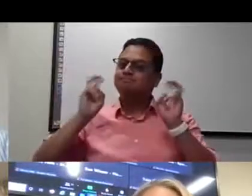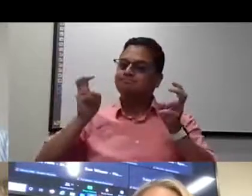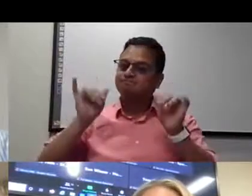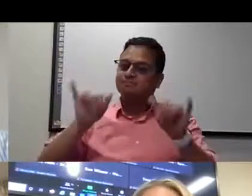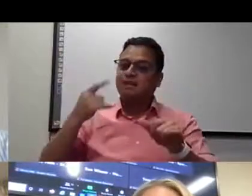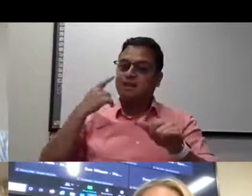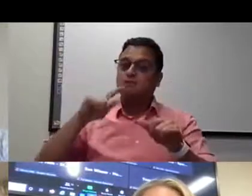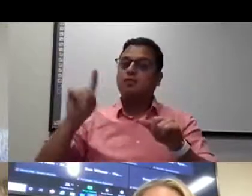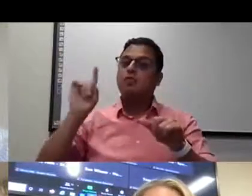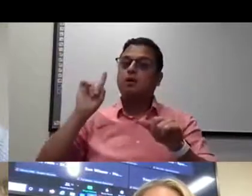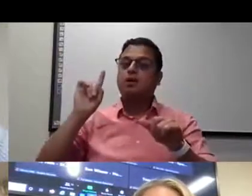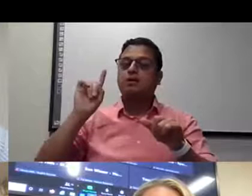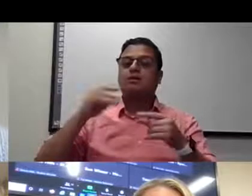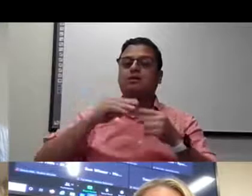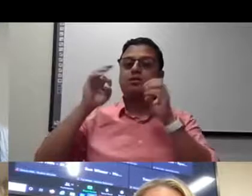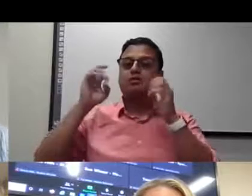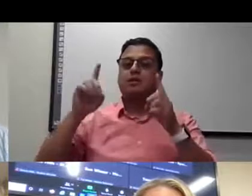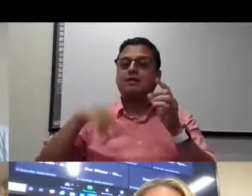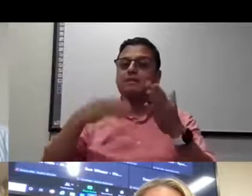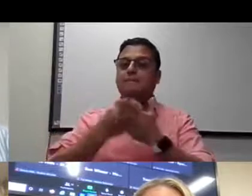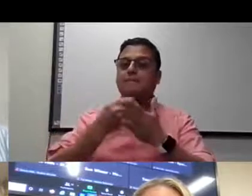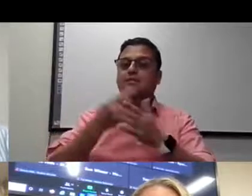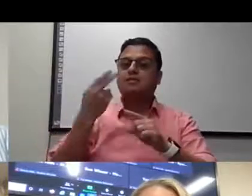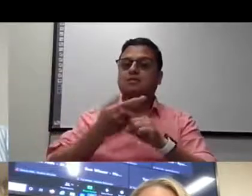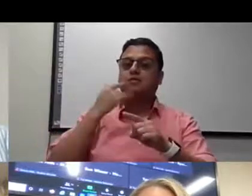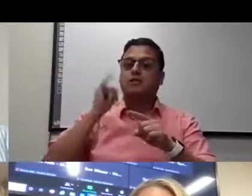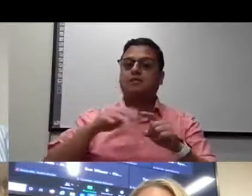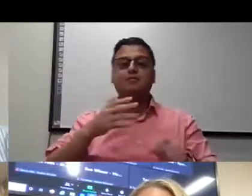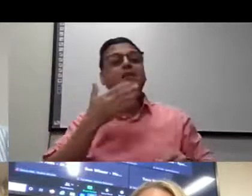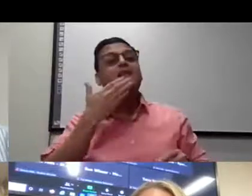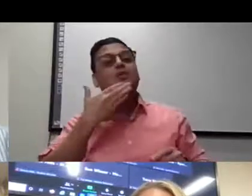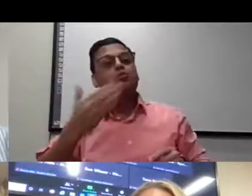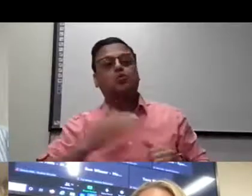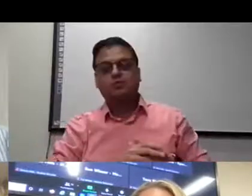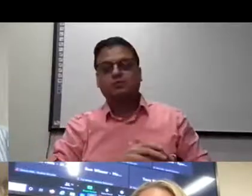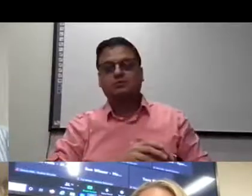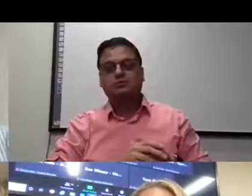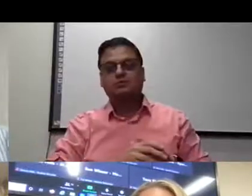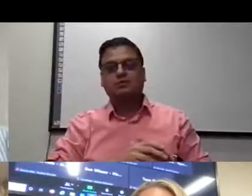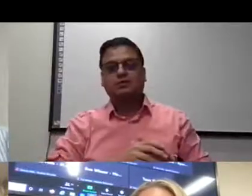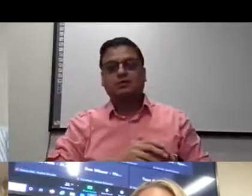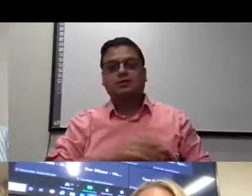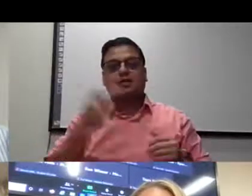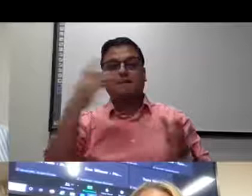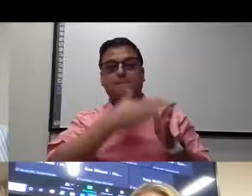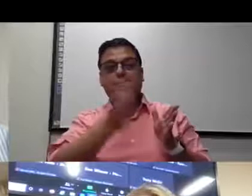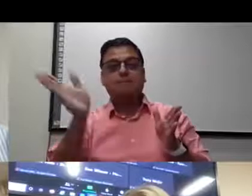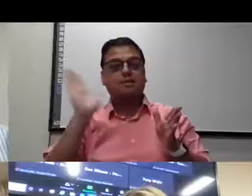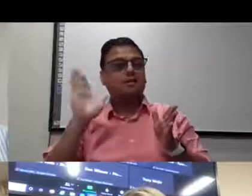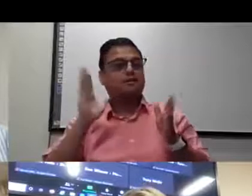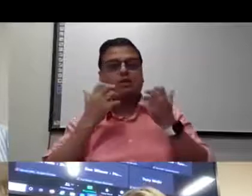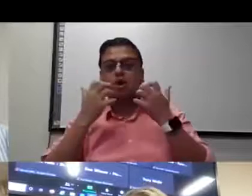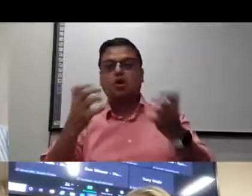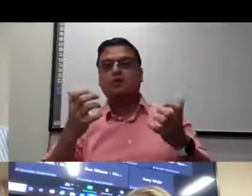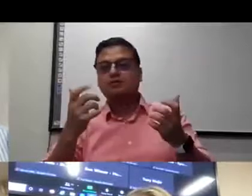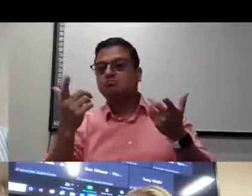ed. thank you, Trustee Warren. Reaching out to the members in the public in the audience first. Does